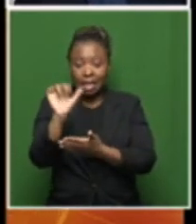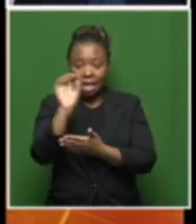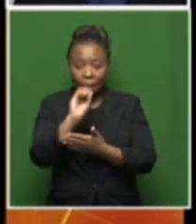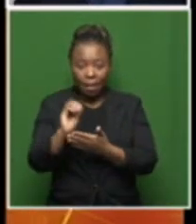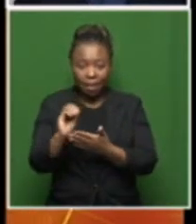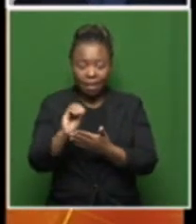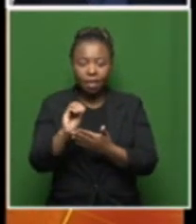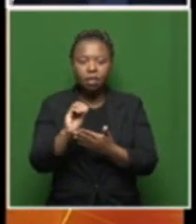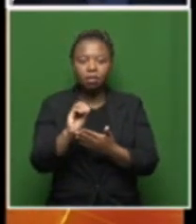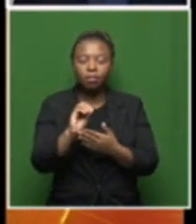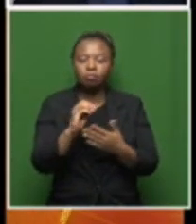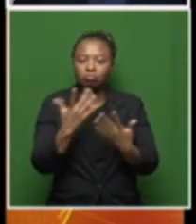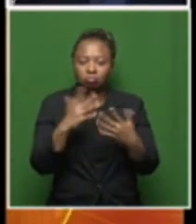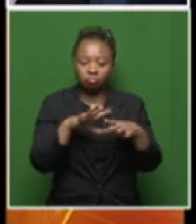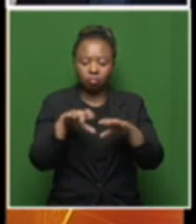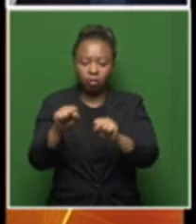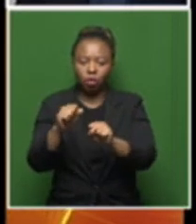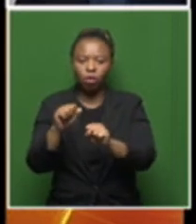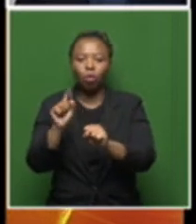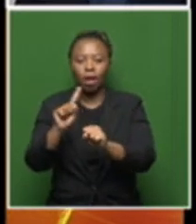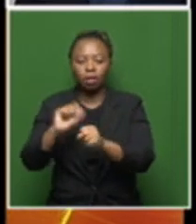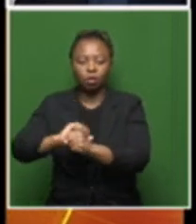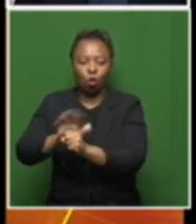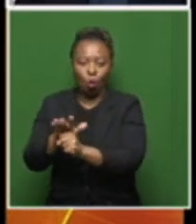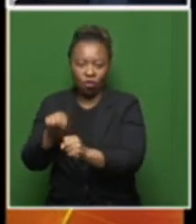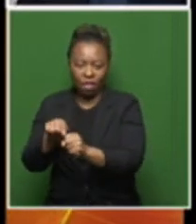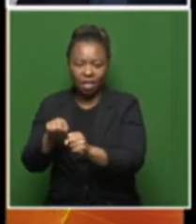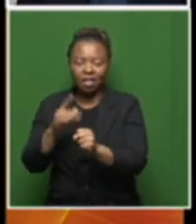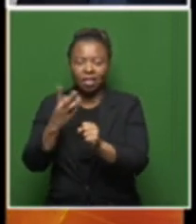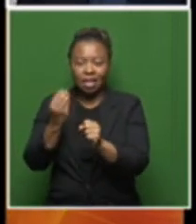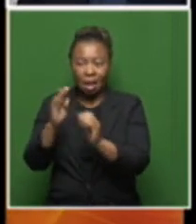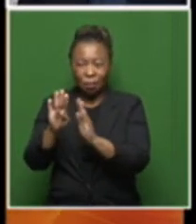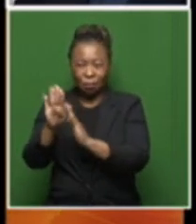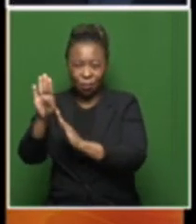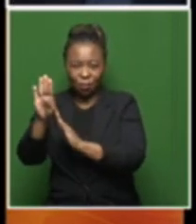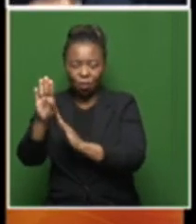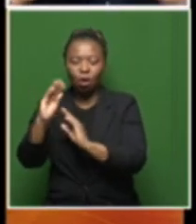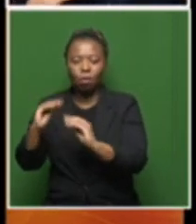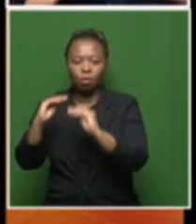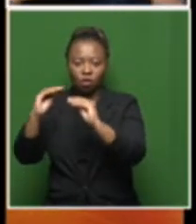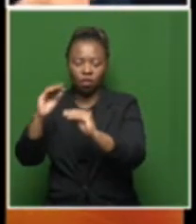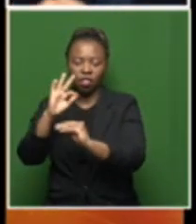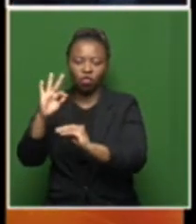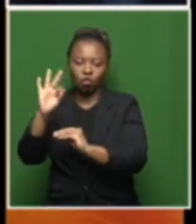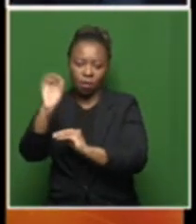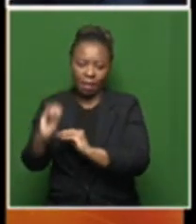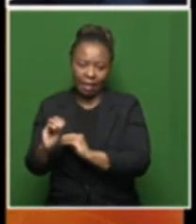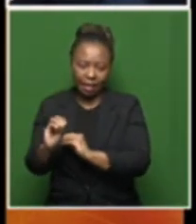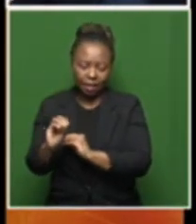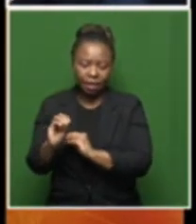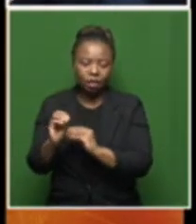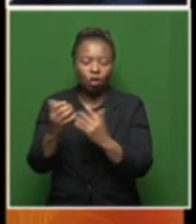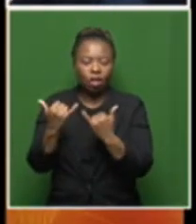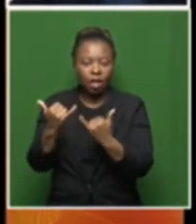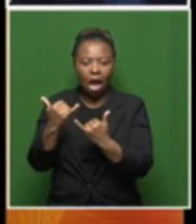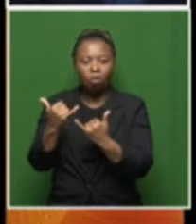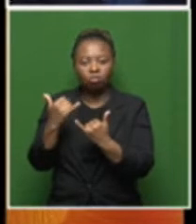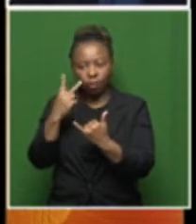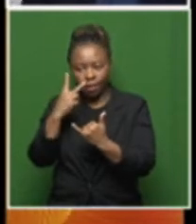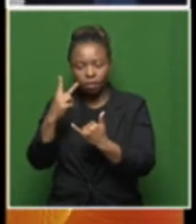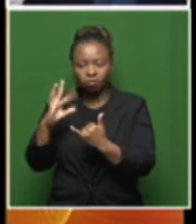is currently taken up by COVID. Towards the peak, it moves to about 33%, and that's what we titrate every